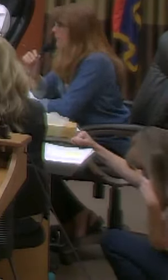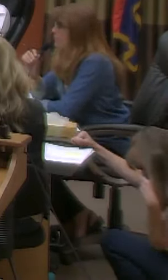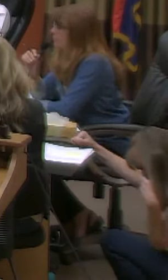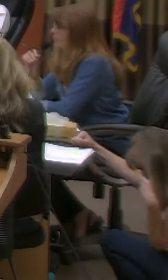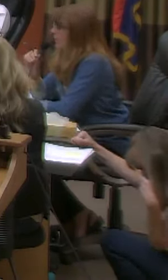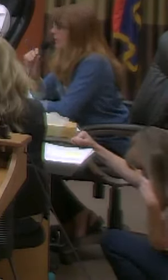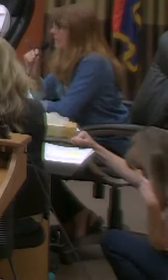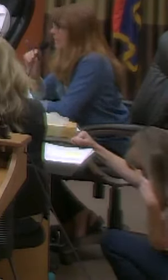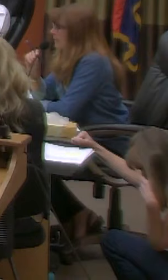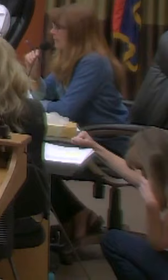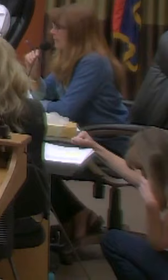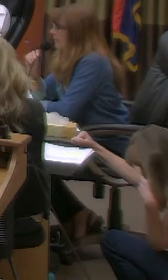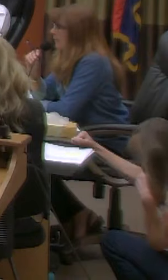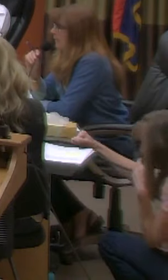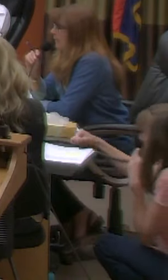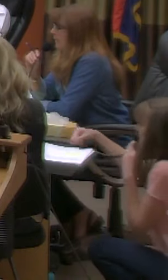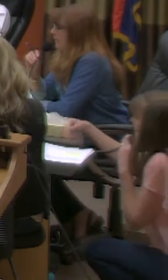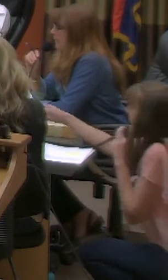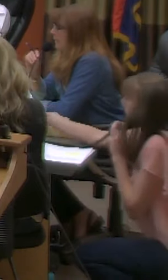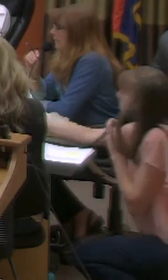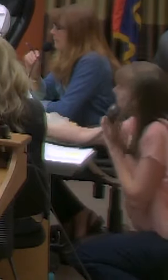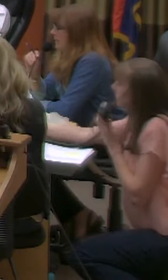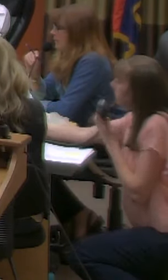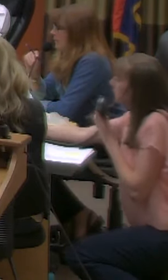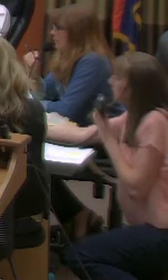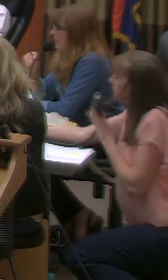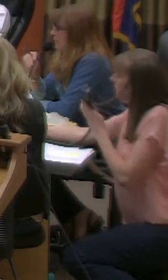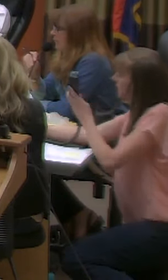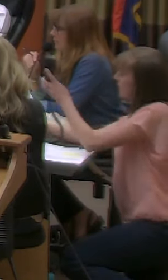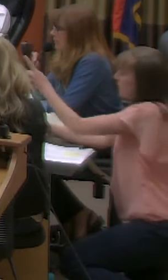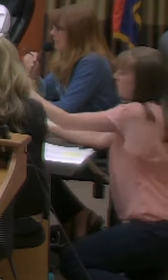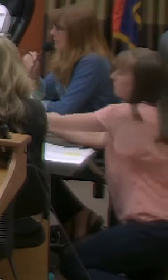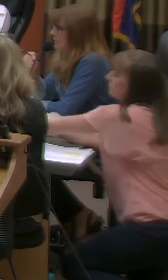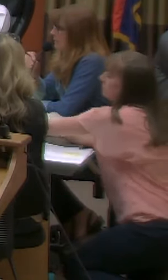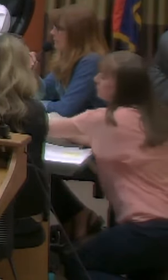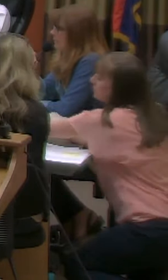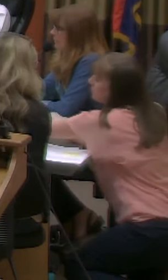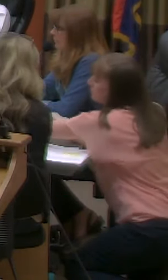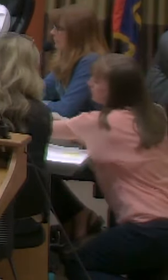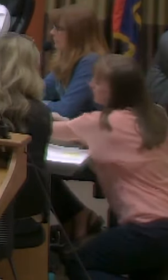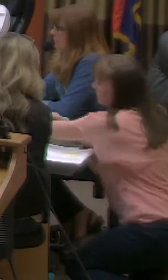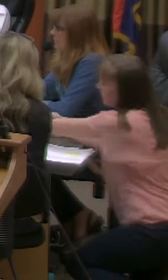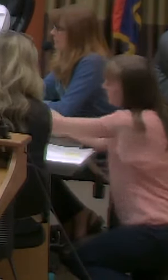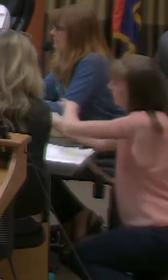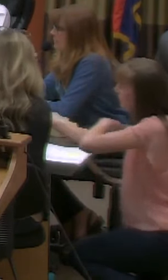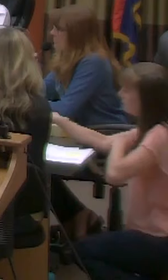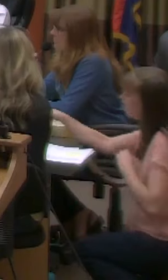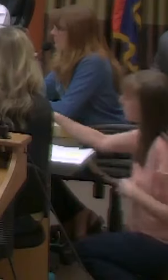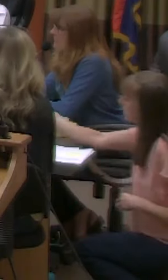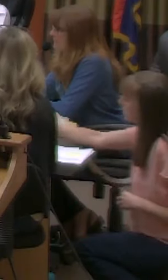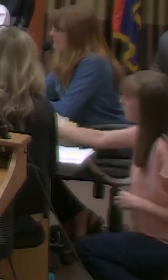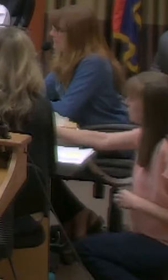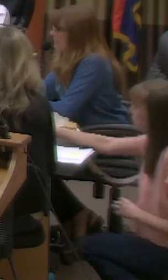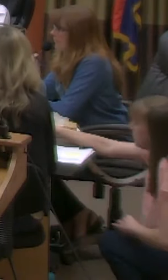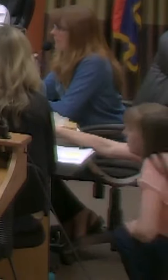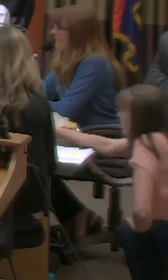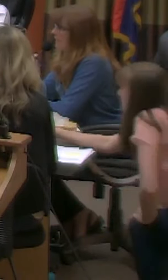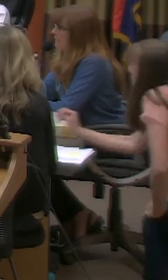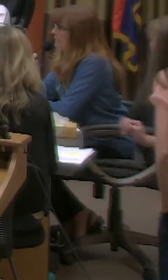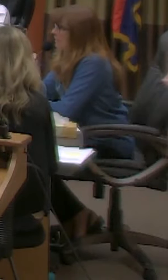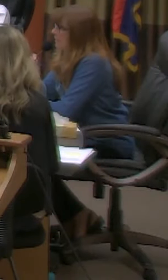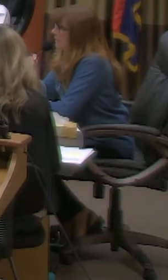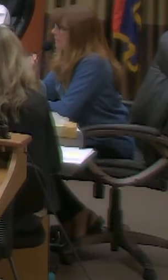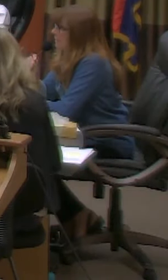I have a question, Craig. This sounds like a great project, and I certainly agree that it is needed,